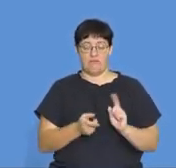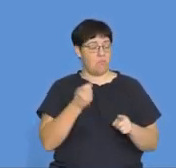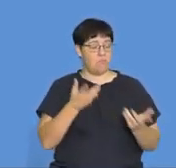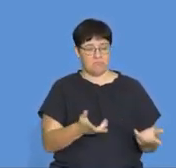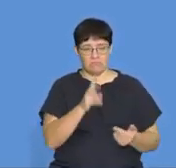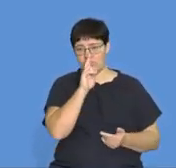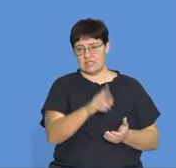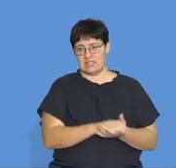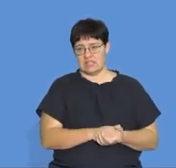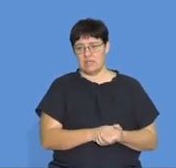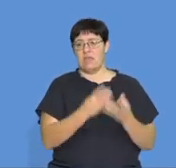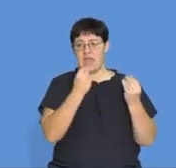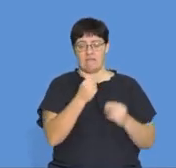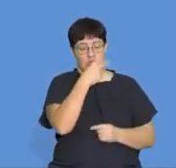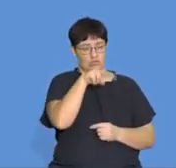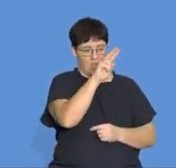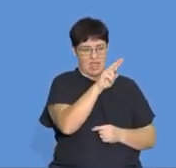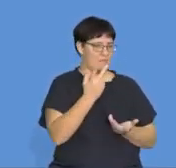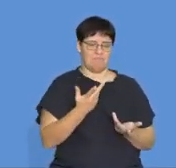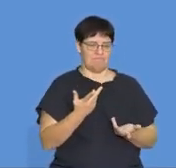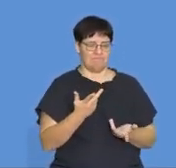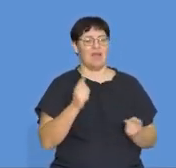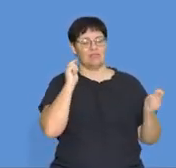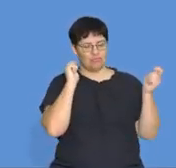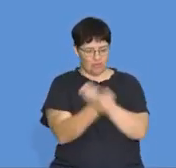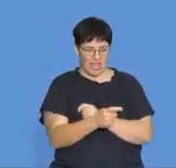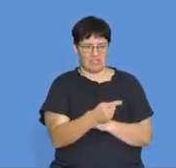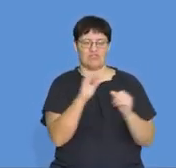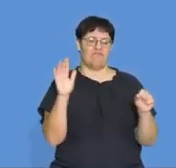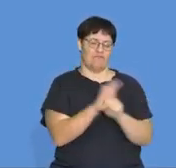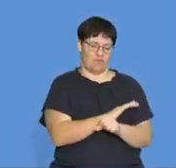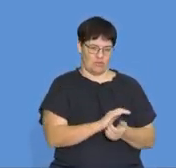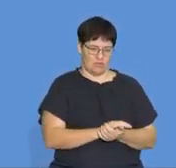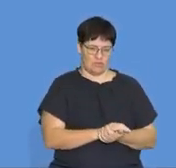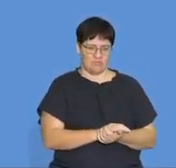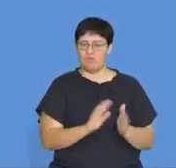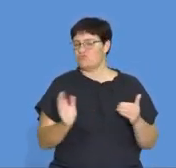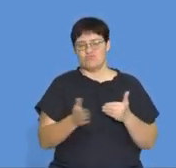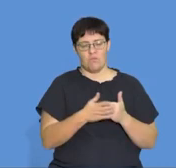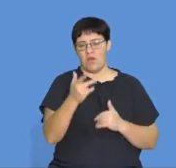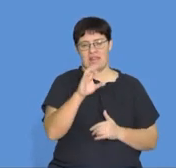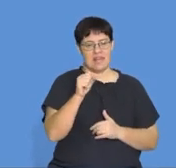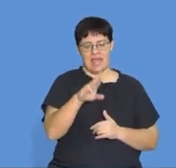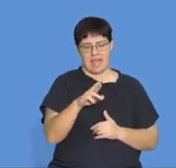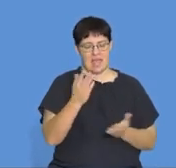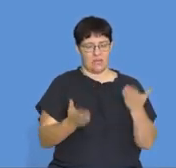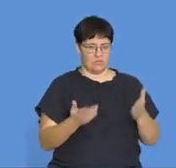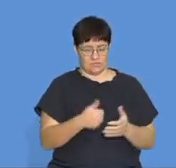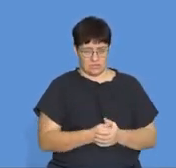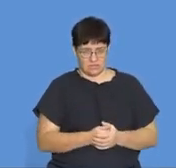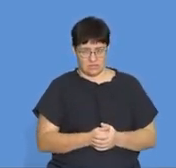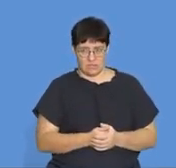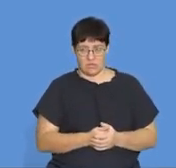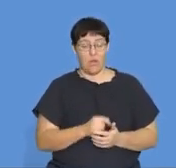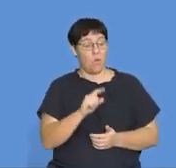you can see I have a squared there, so it changes this thing completely. It's no longer a linear equation.